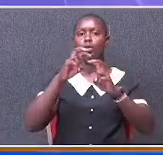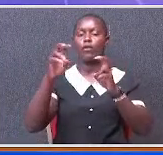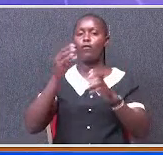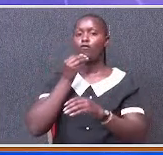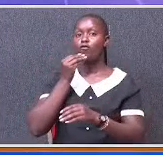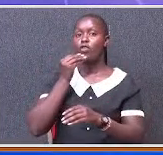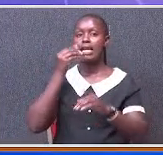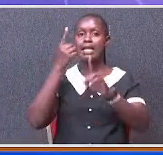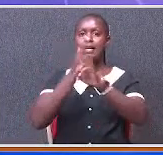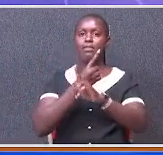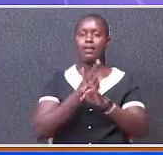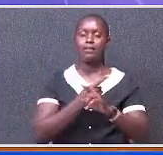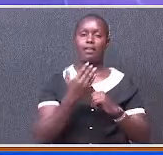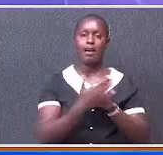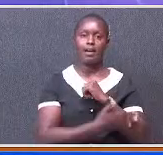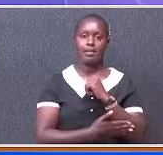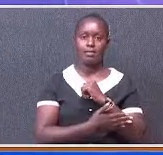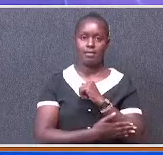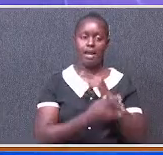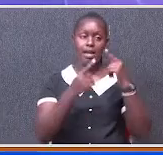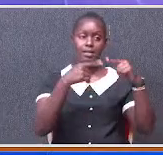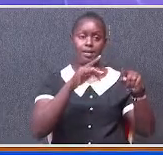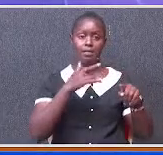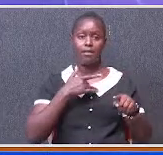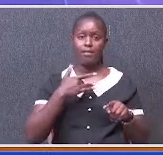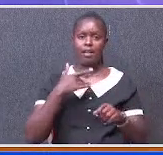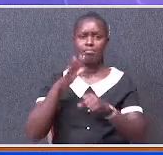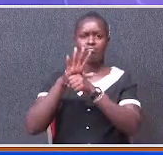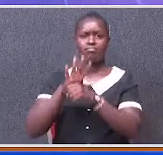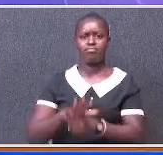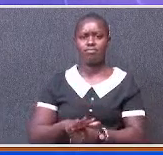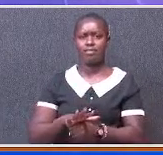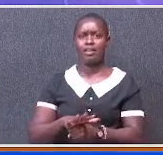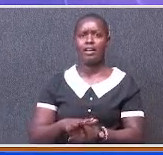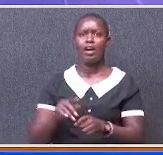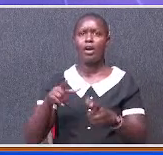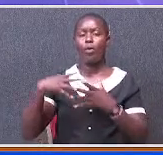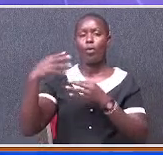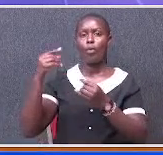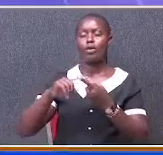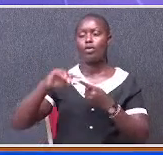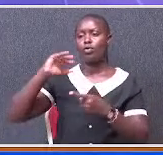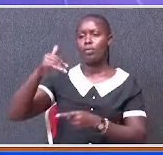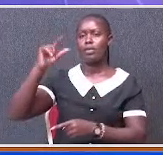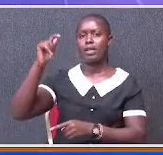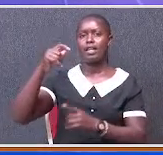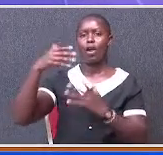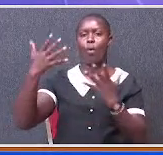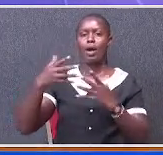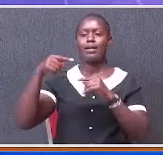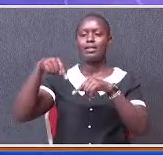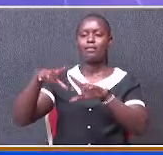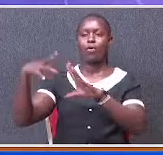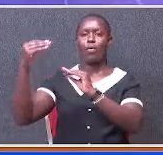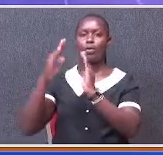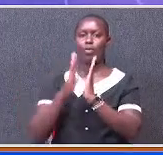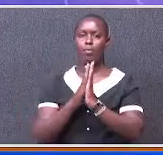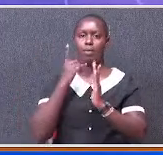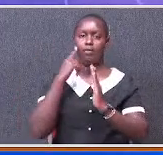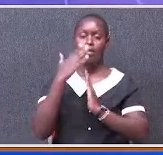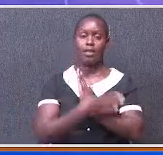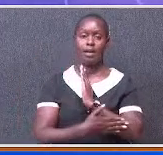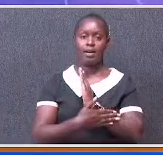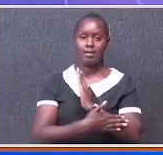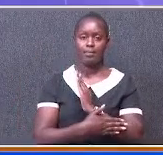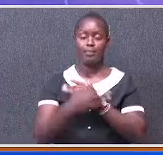which according to him is humiliating. Speaking on the slopes of Mount Kenya, where he had gone to pray for the country, the second in command also